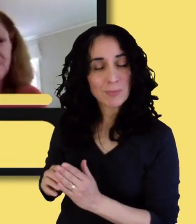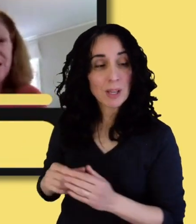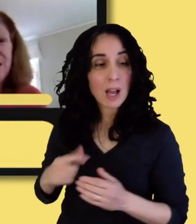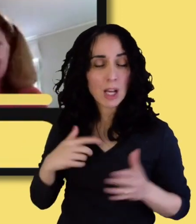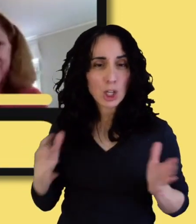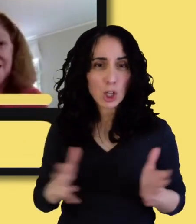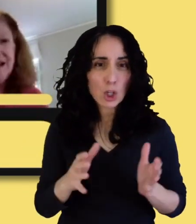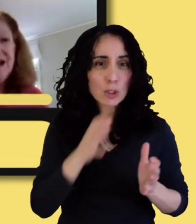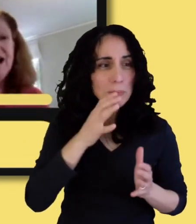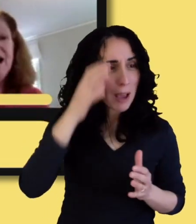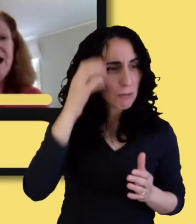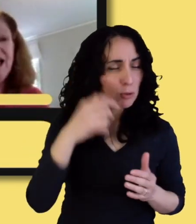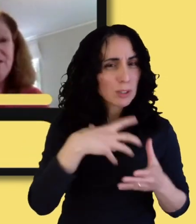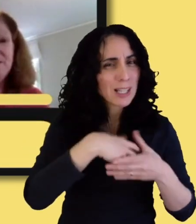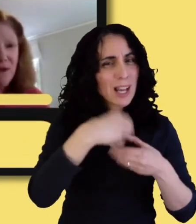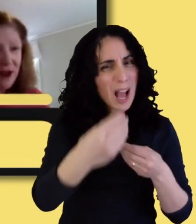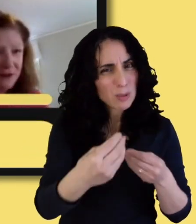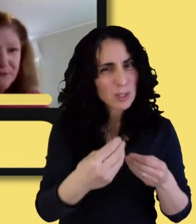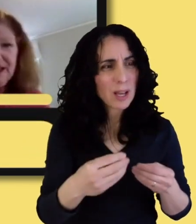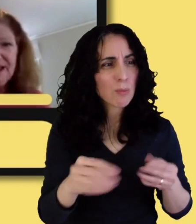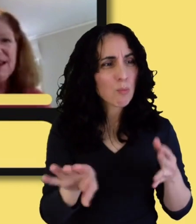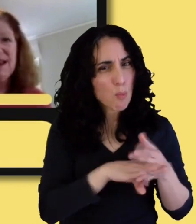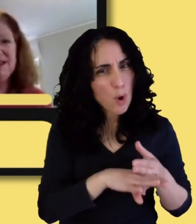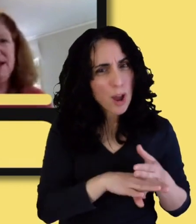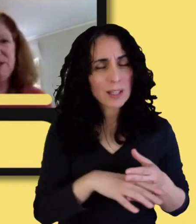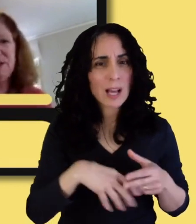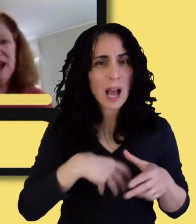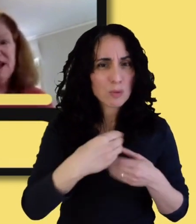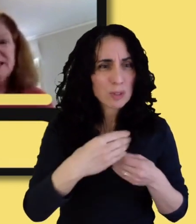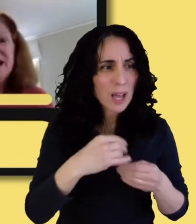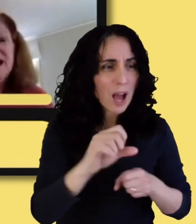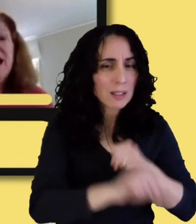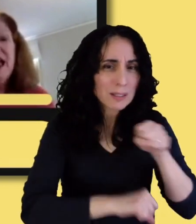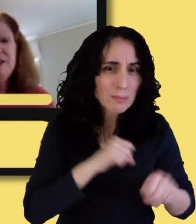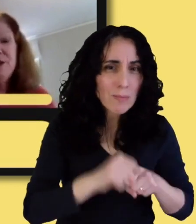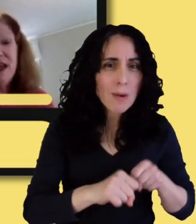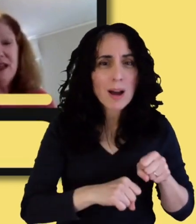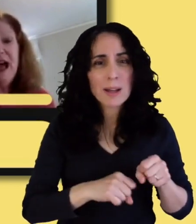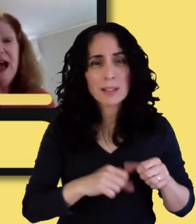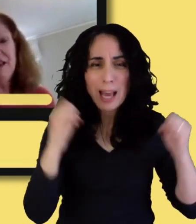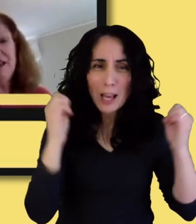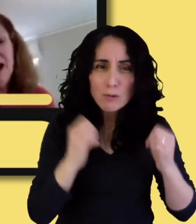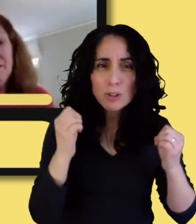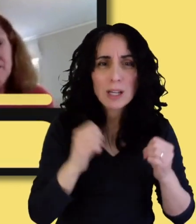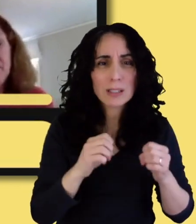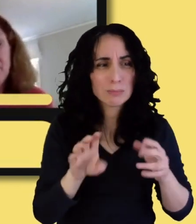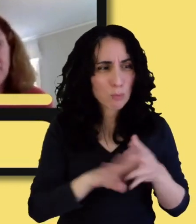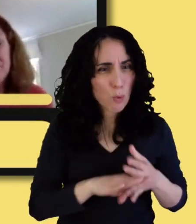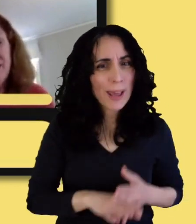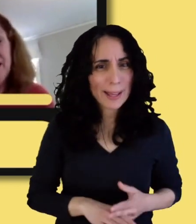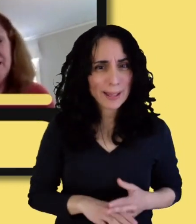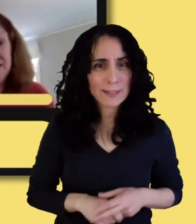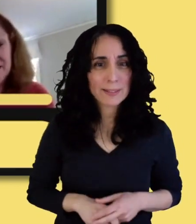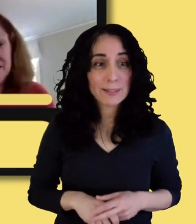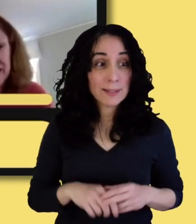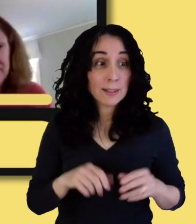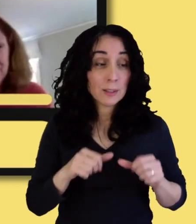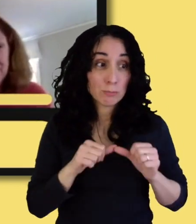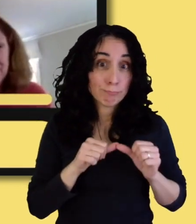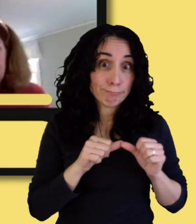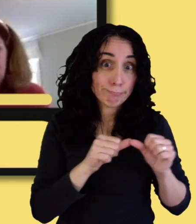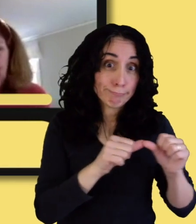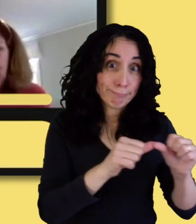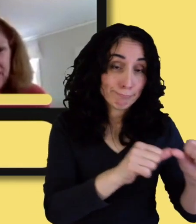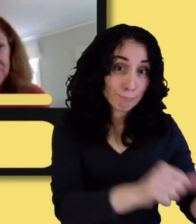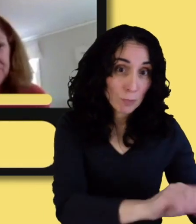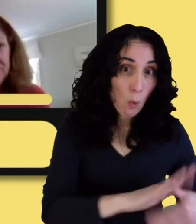go outside, have them ride their bike and get some exercise. And so that, I really encourage not sitting and trying to do